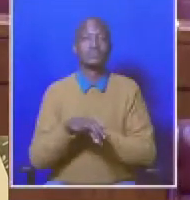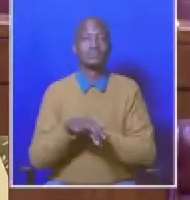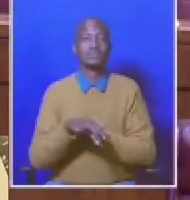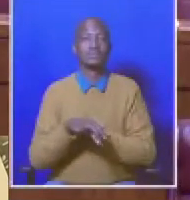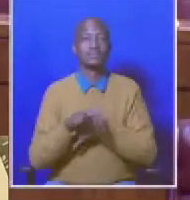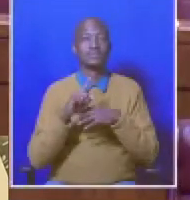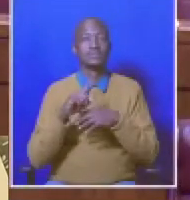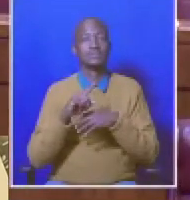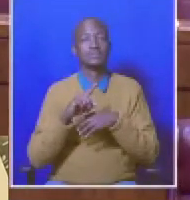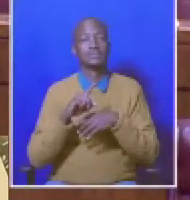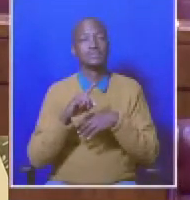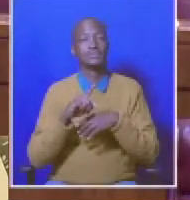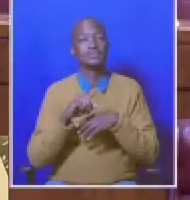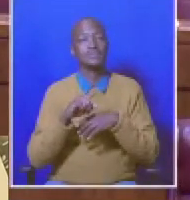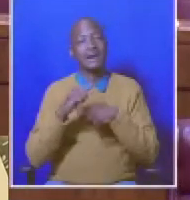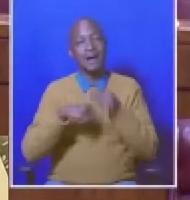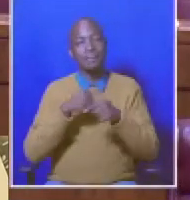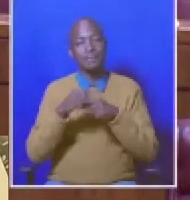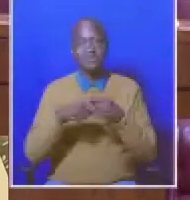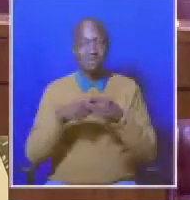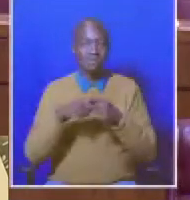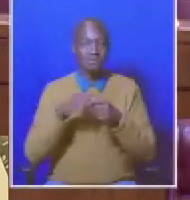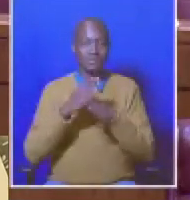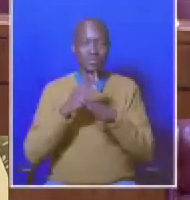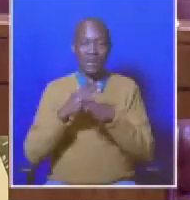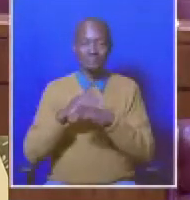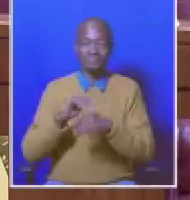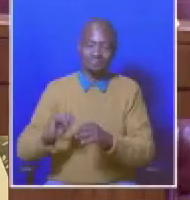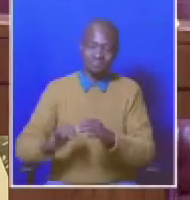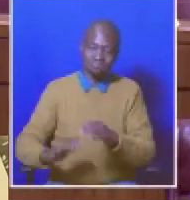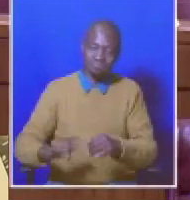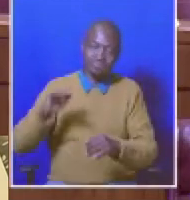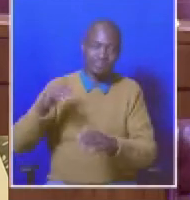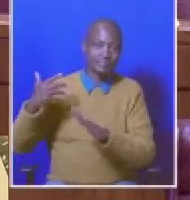in terms of the backlog of land reform